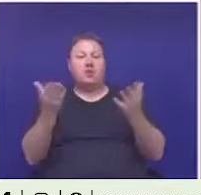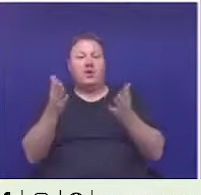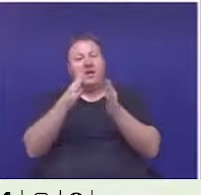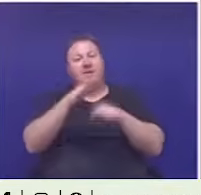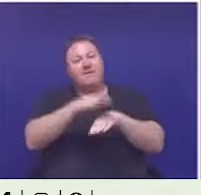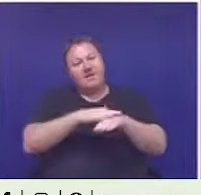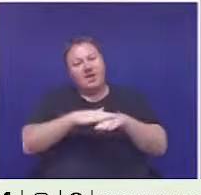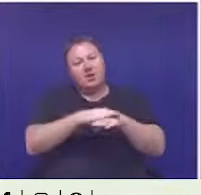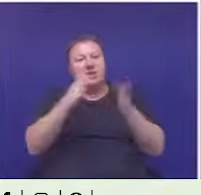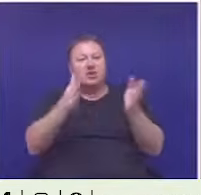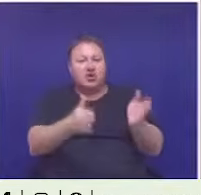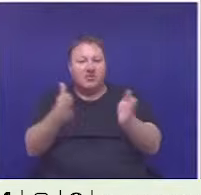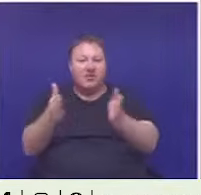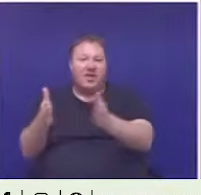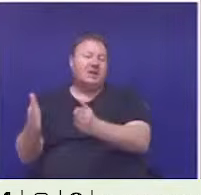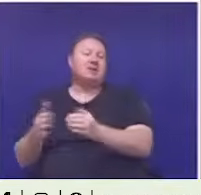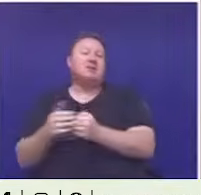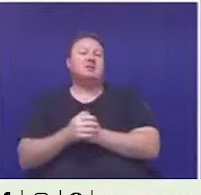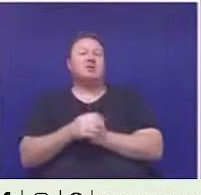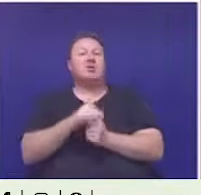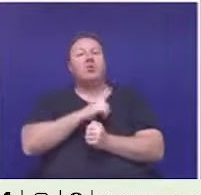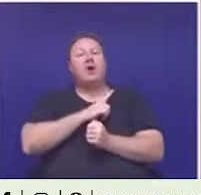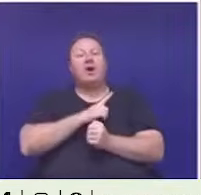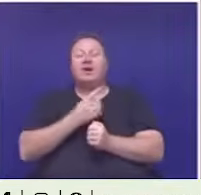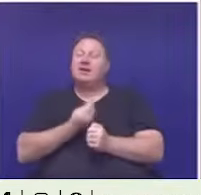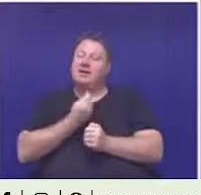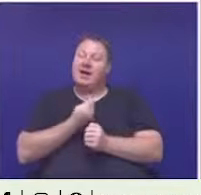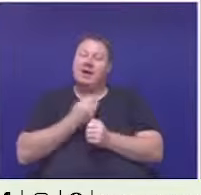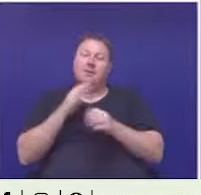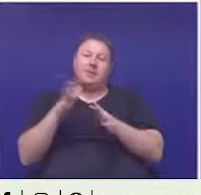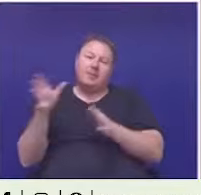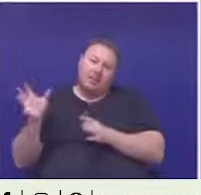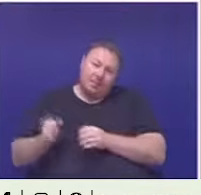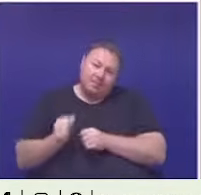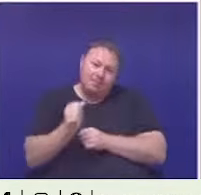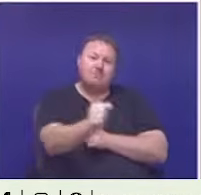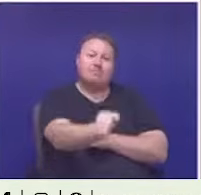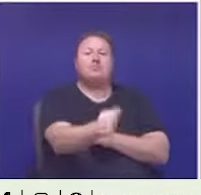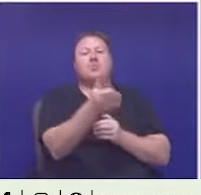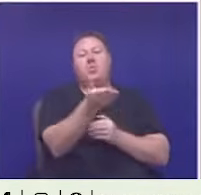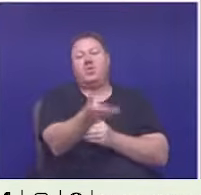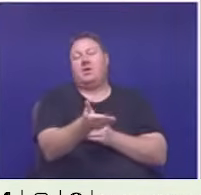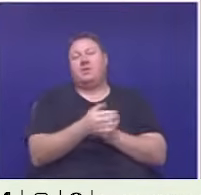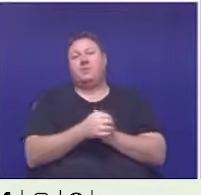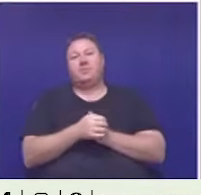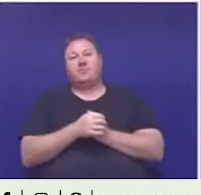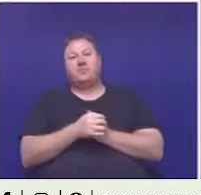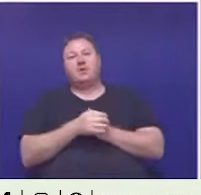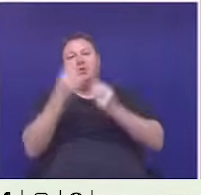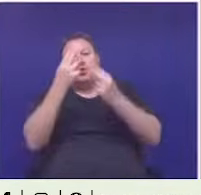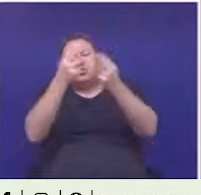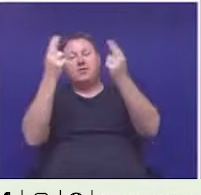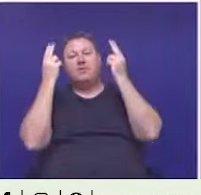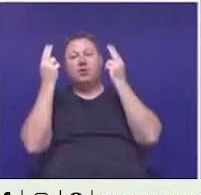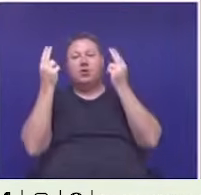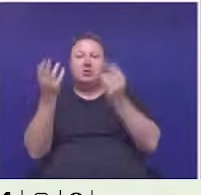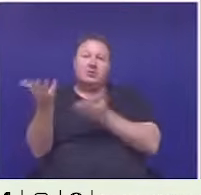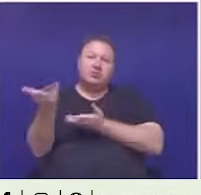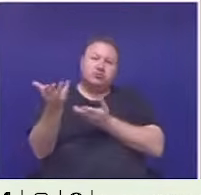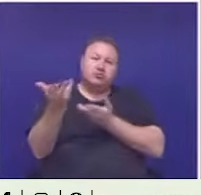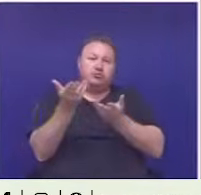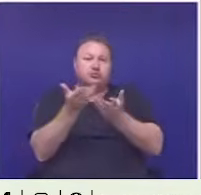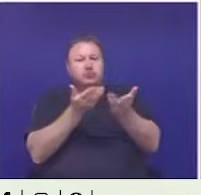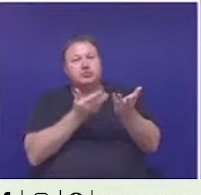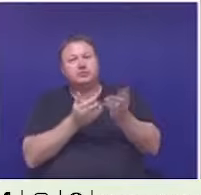way of incentivizing a lot more younger people into the profession. We've engaged with universities to say, and now